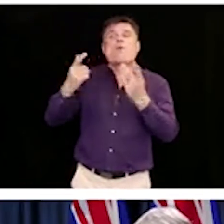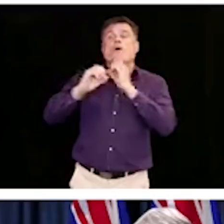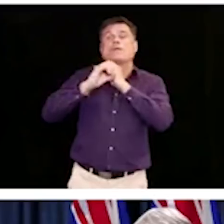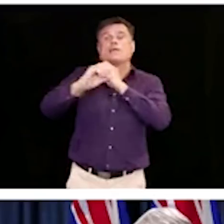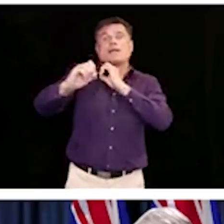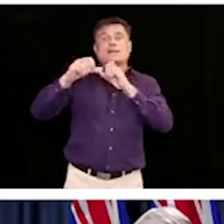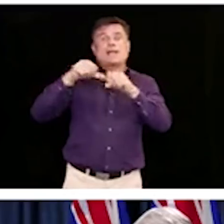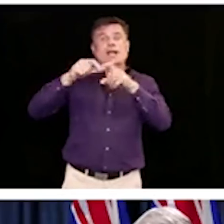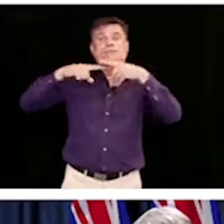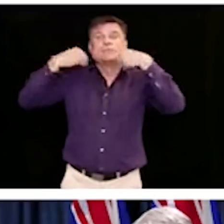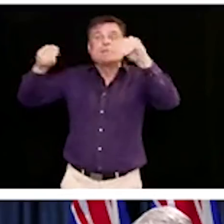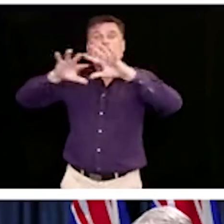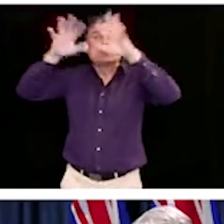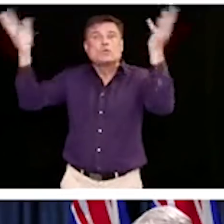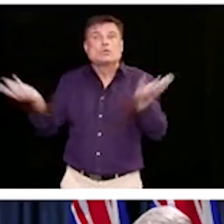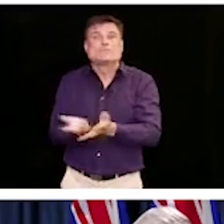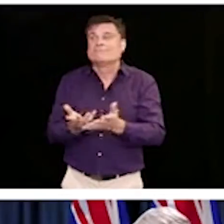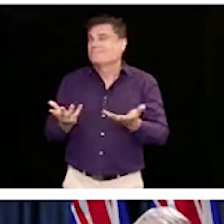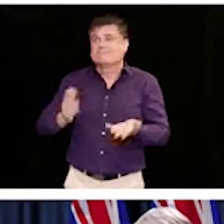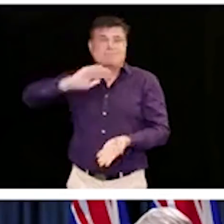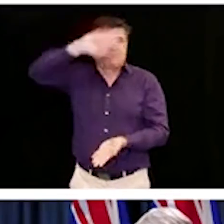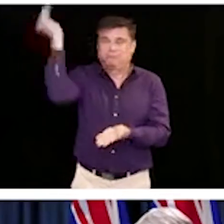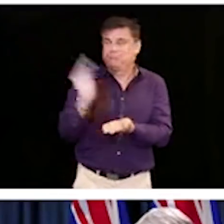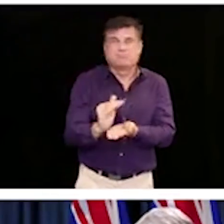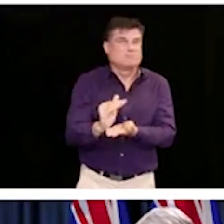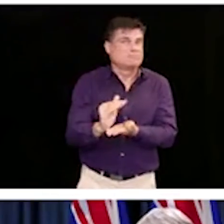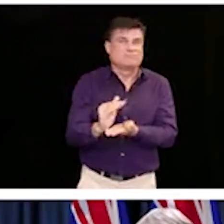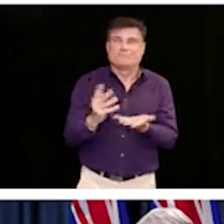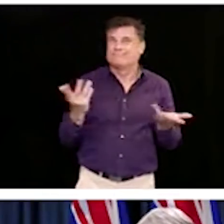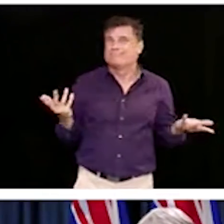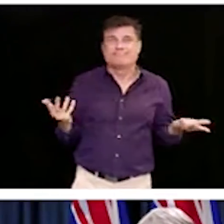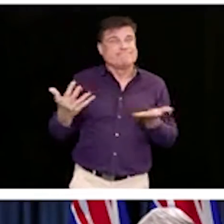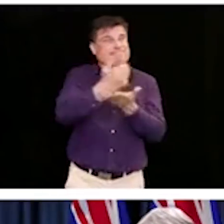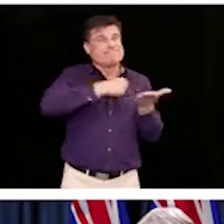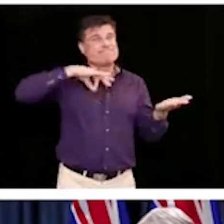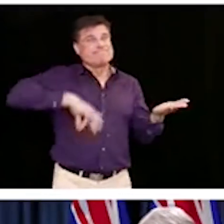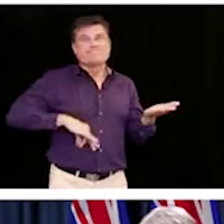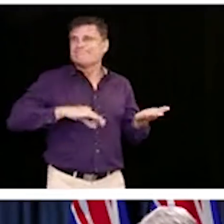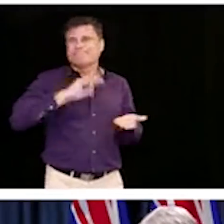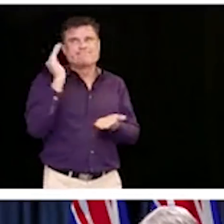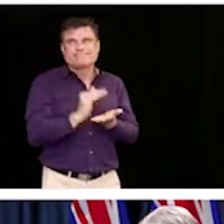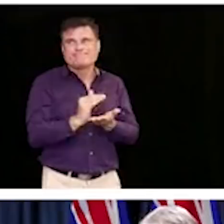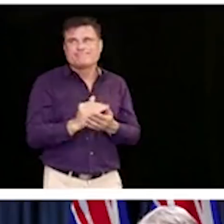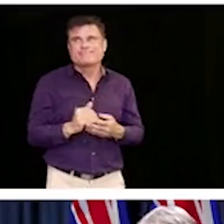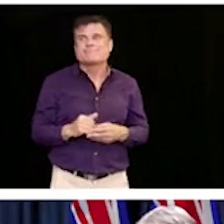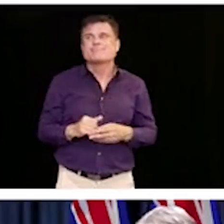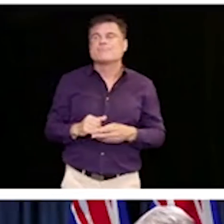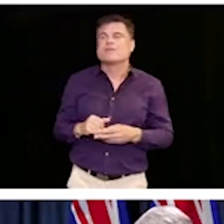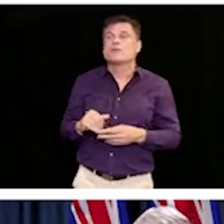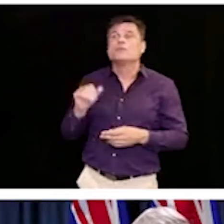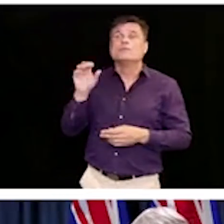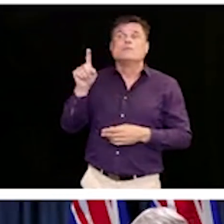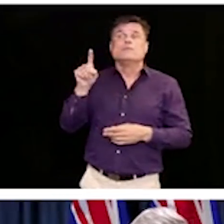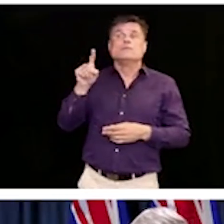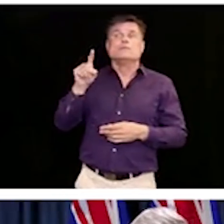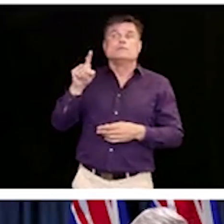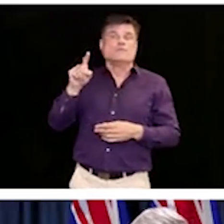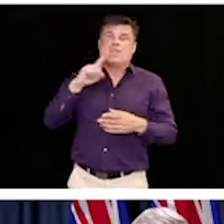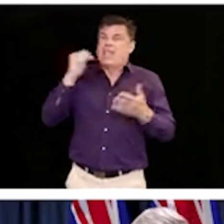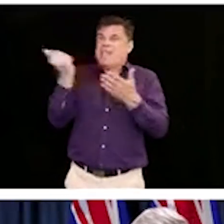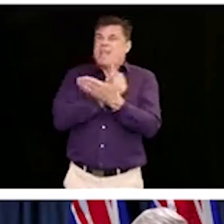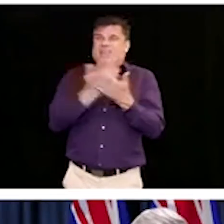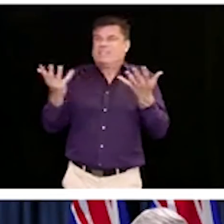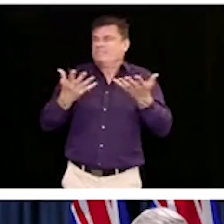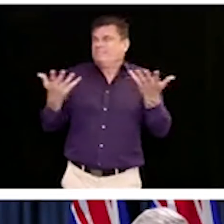and diesel. Natural resource revenues, $300 million drop, and as I mentioned, in almost every commodity price